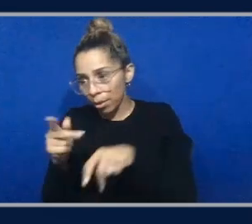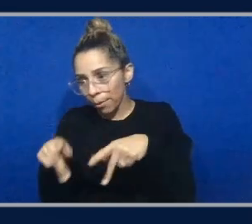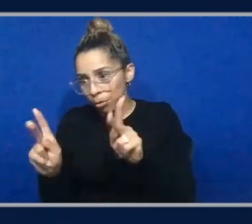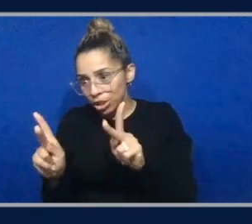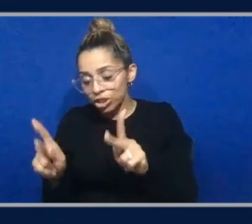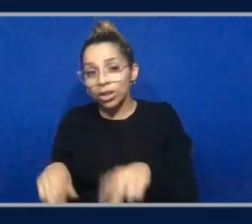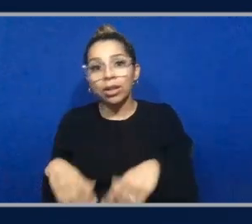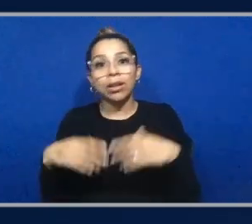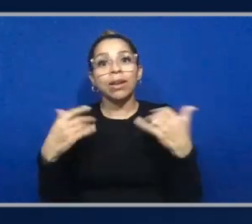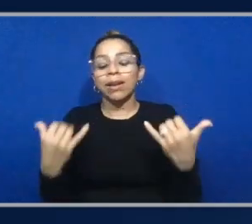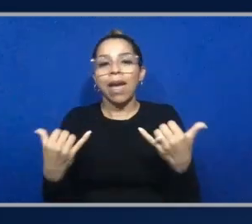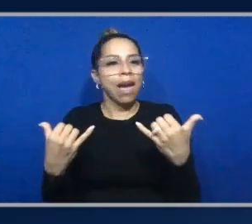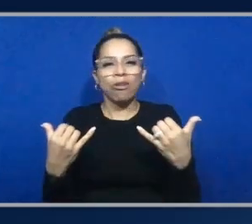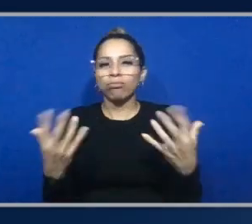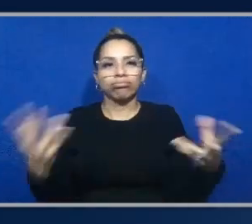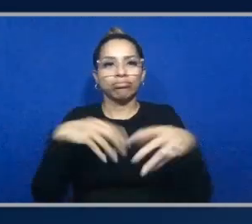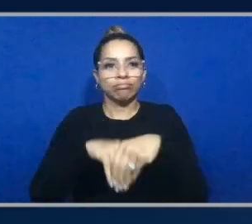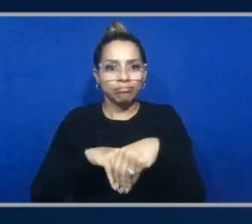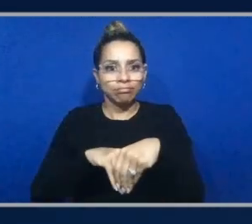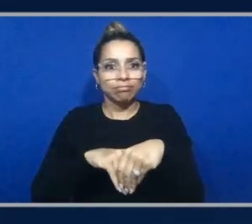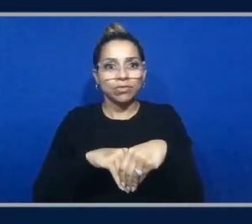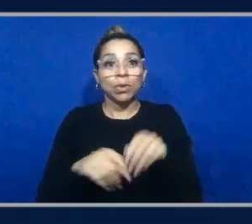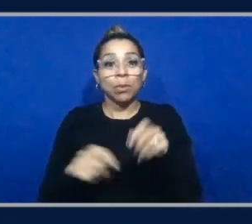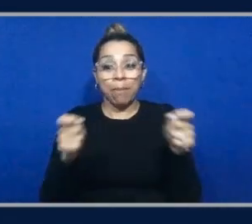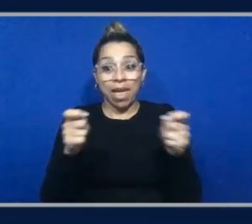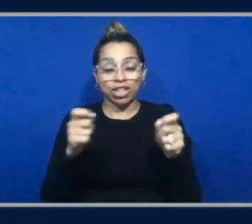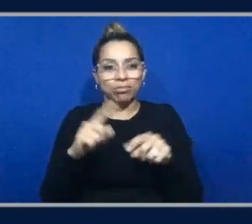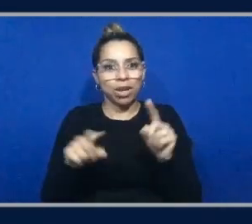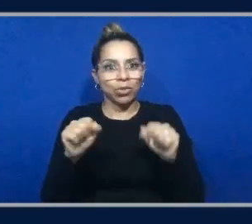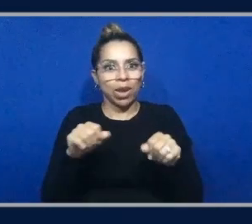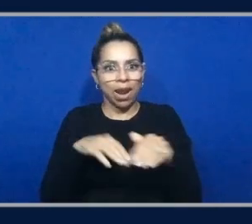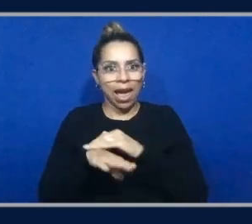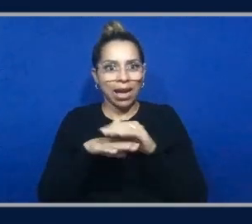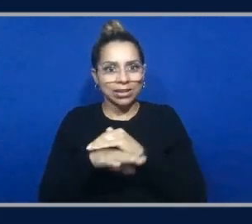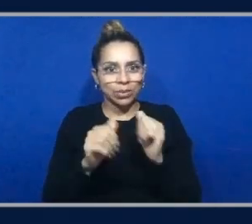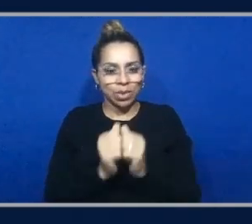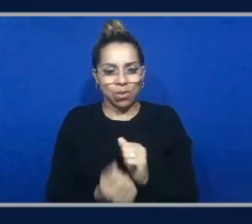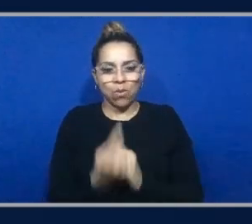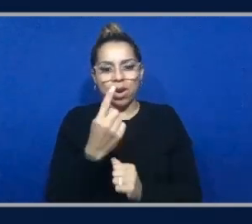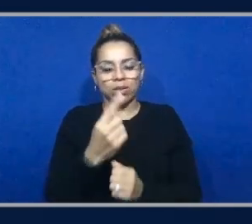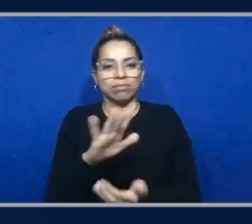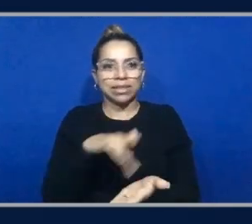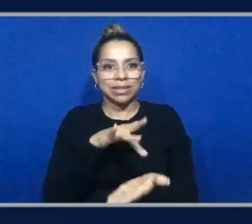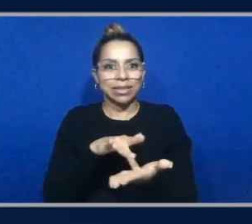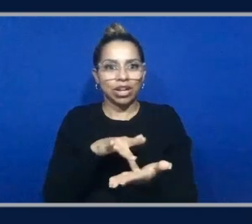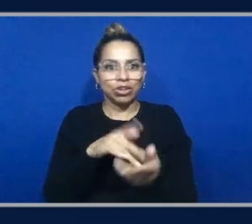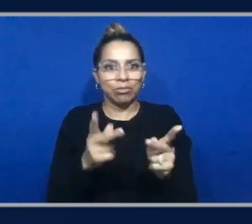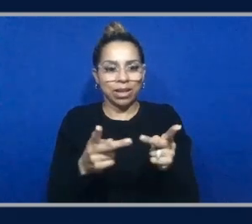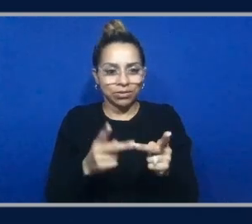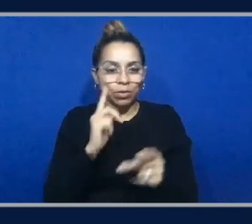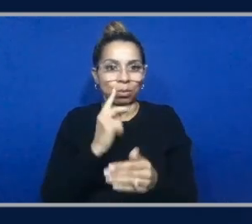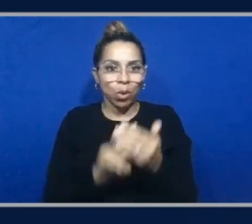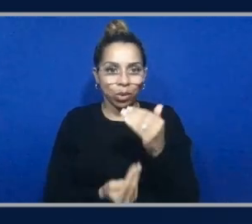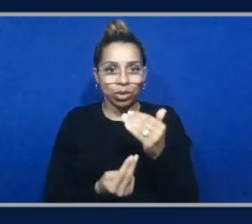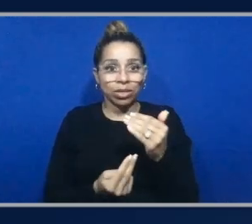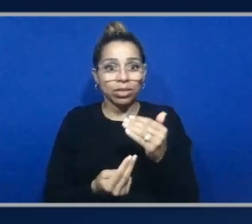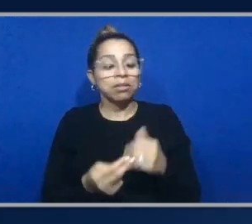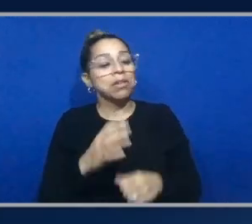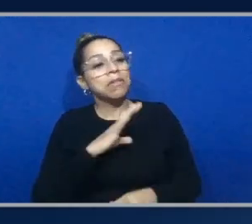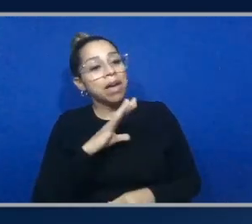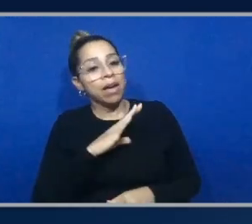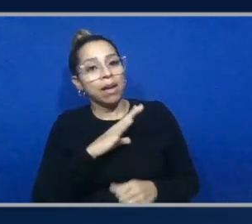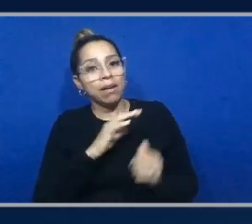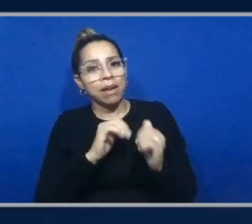data one way, but access from any query engine you want. And so this centralized permissions that you have, how fine-grained can